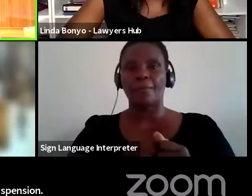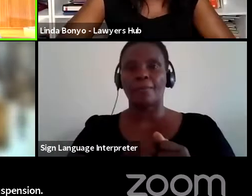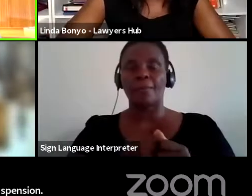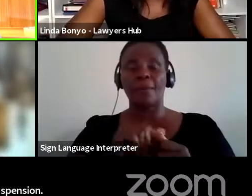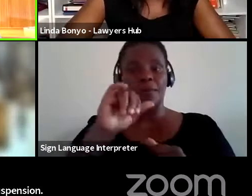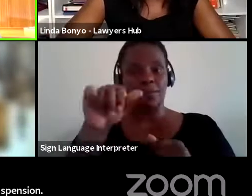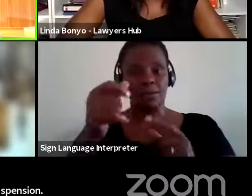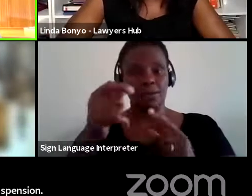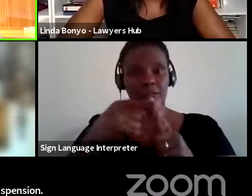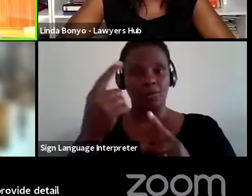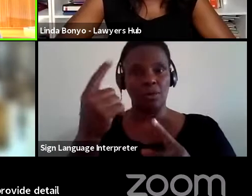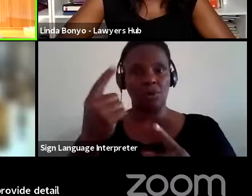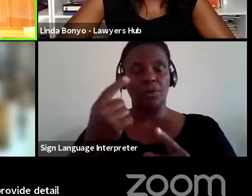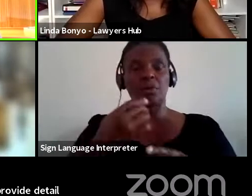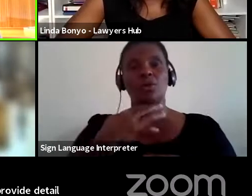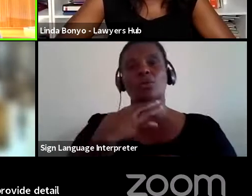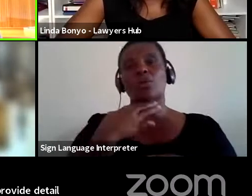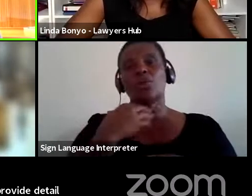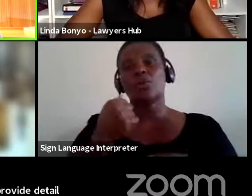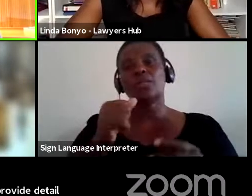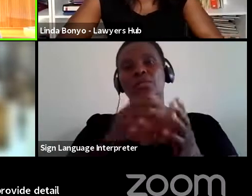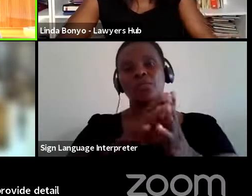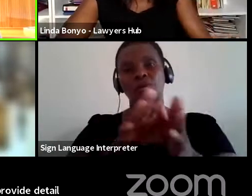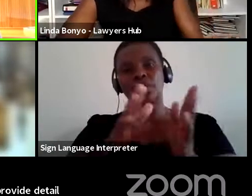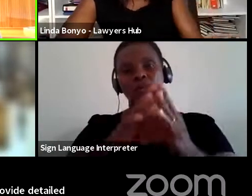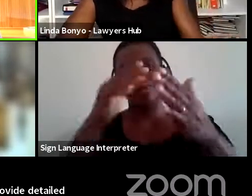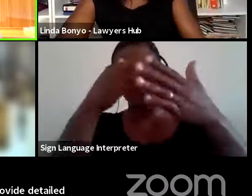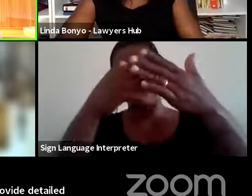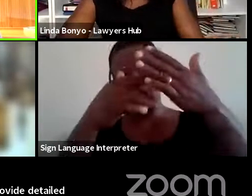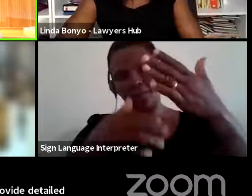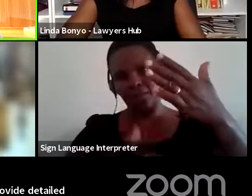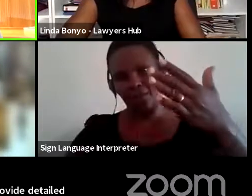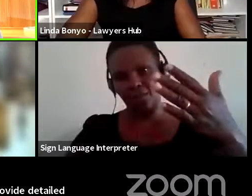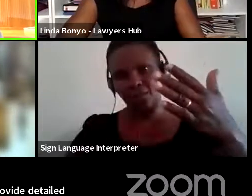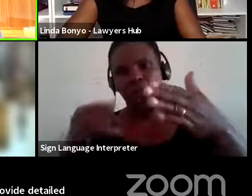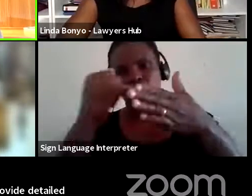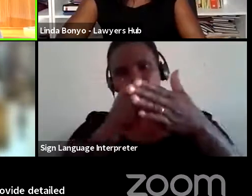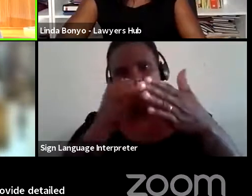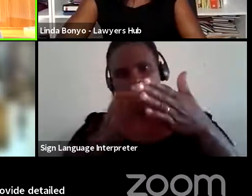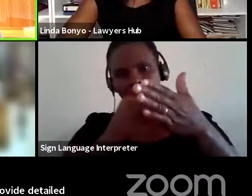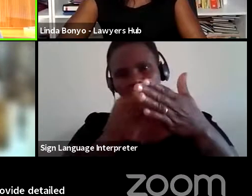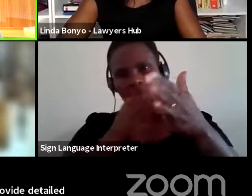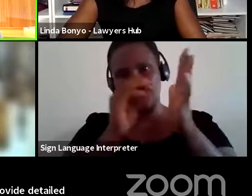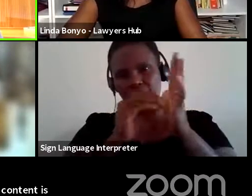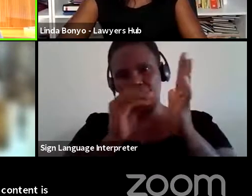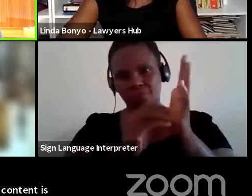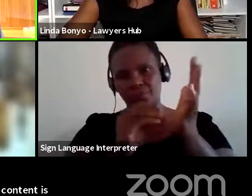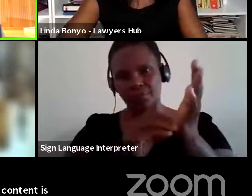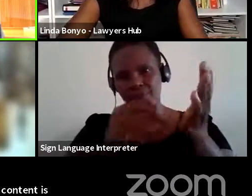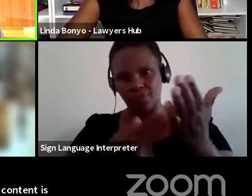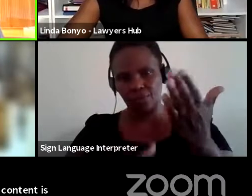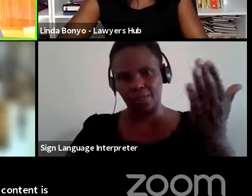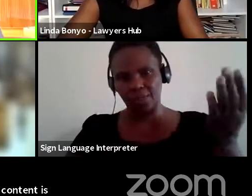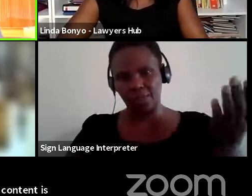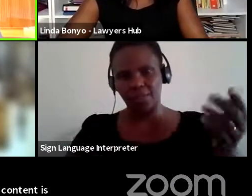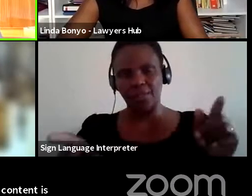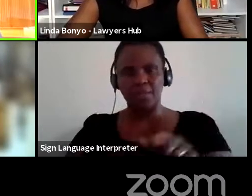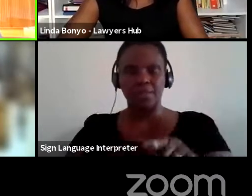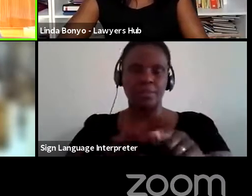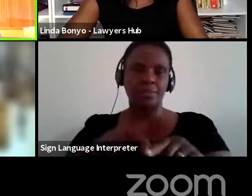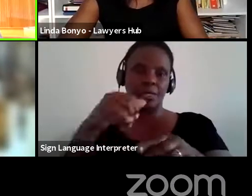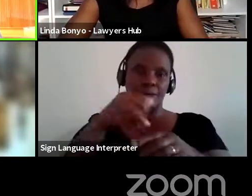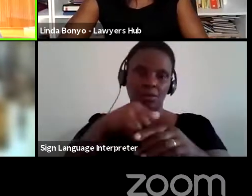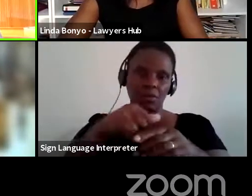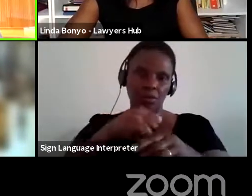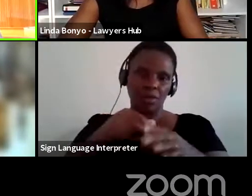to provide detailed guidance to the community about what content is prohibited, including examples of permissible and